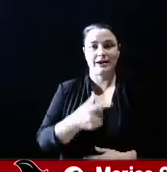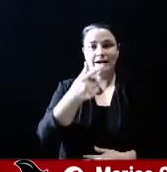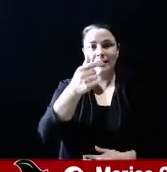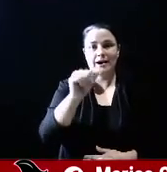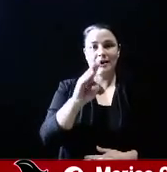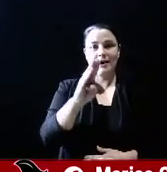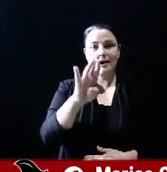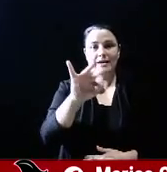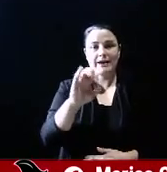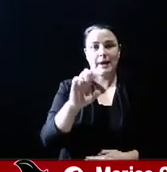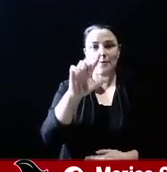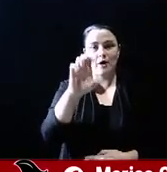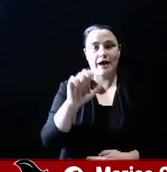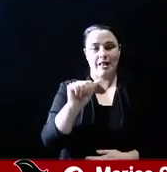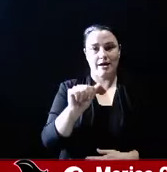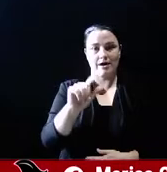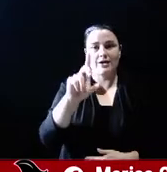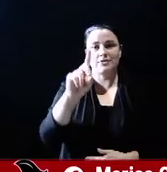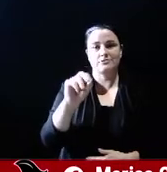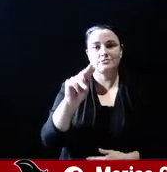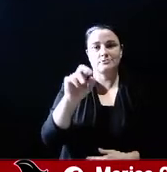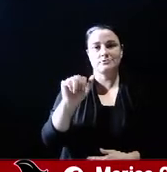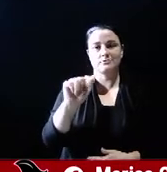Gabriella Nicole Donaldson.